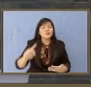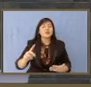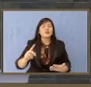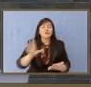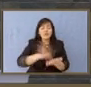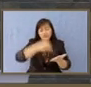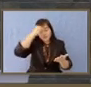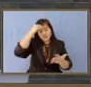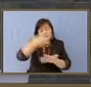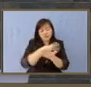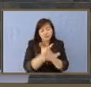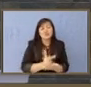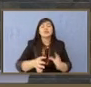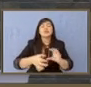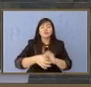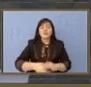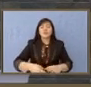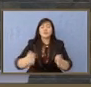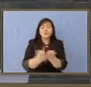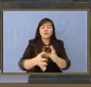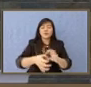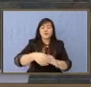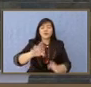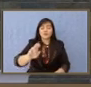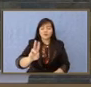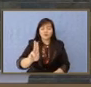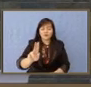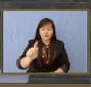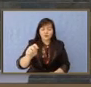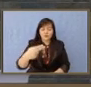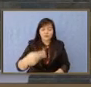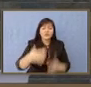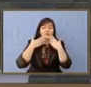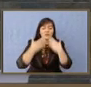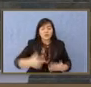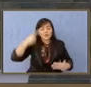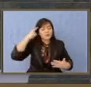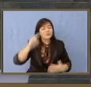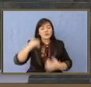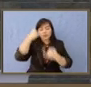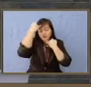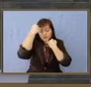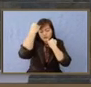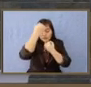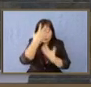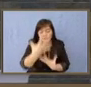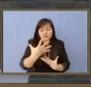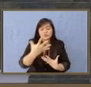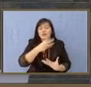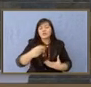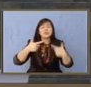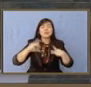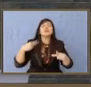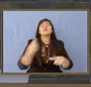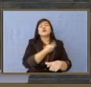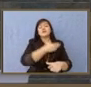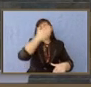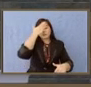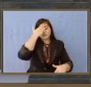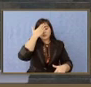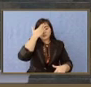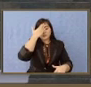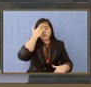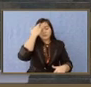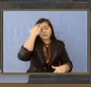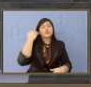the Book of Ruth that you have given to us. Thank you for giving us this information, and thank you for letting us know, O God, kung ano po